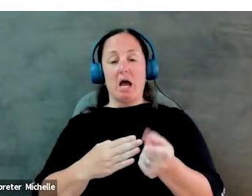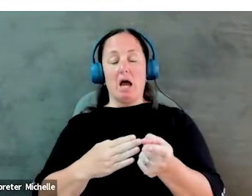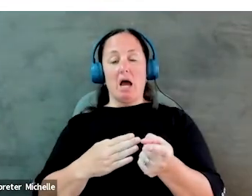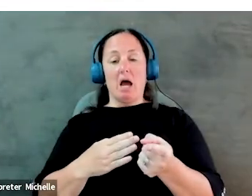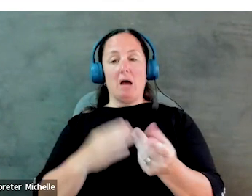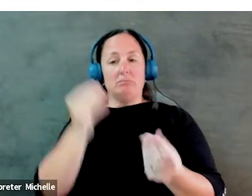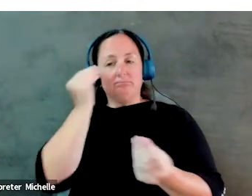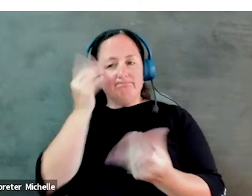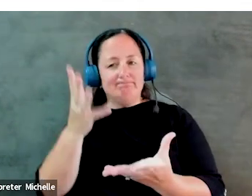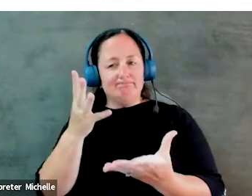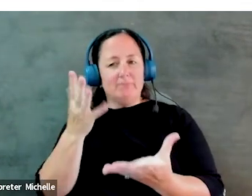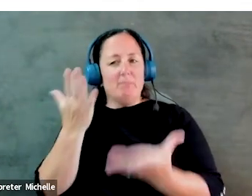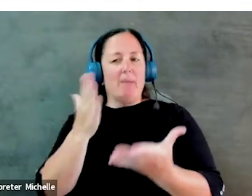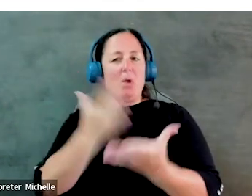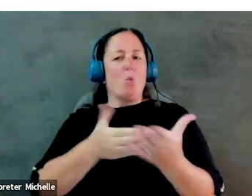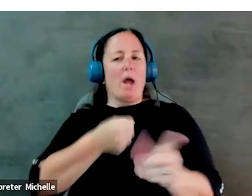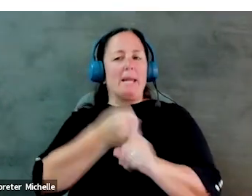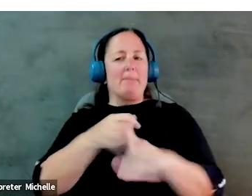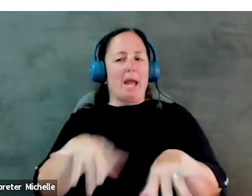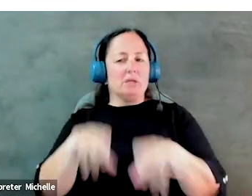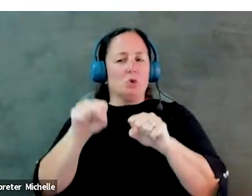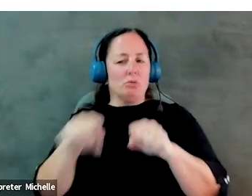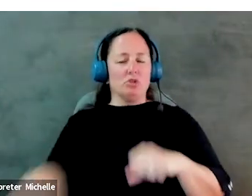clues about what may impact cadmium absorption.